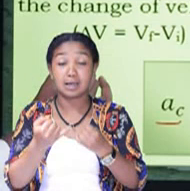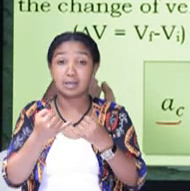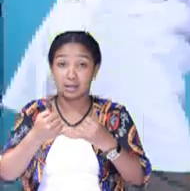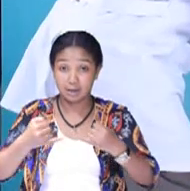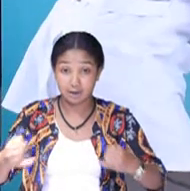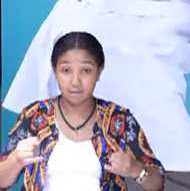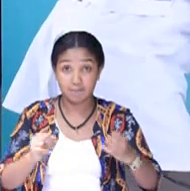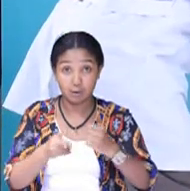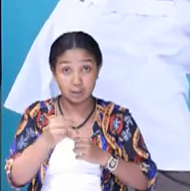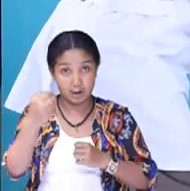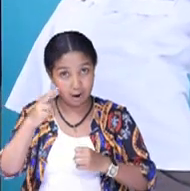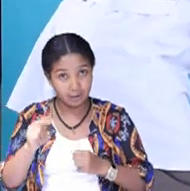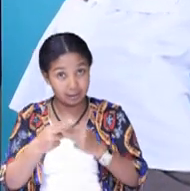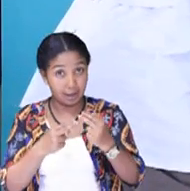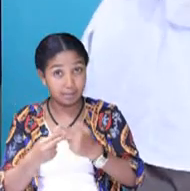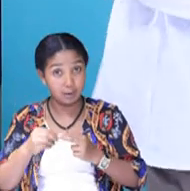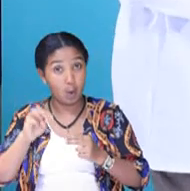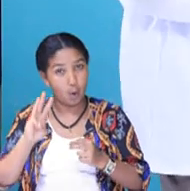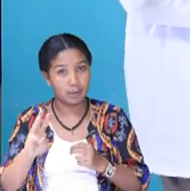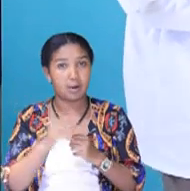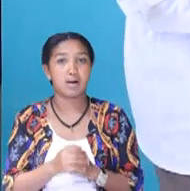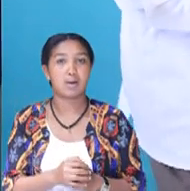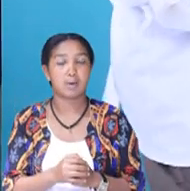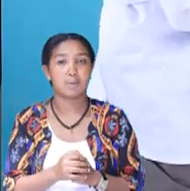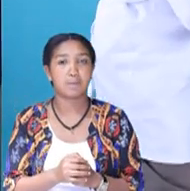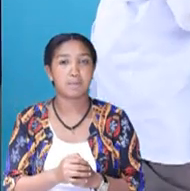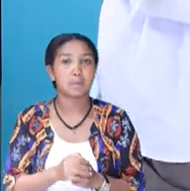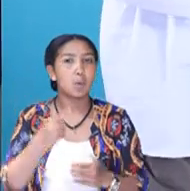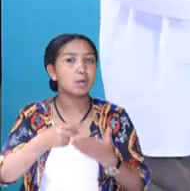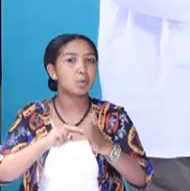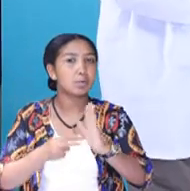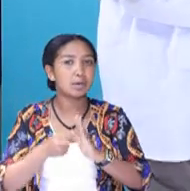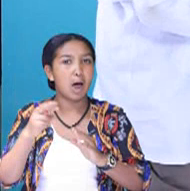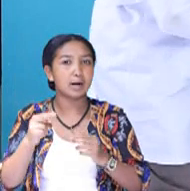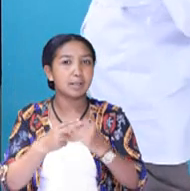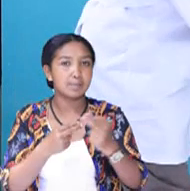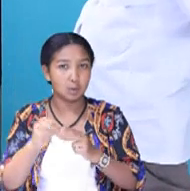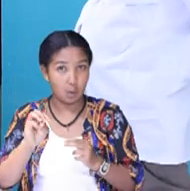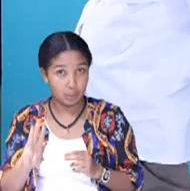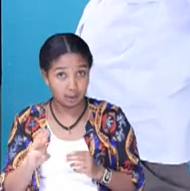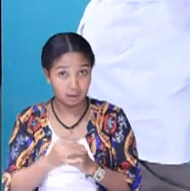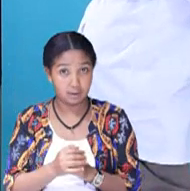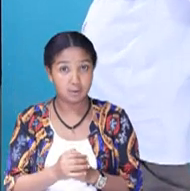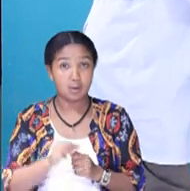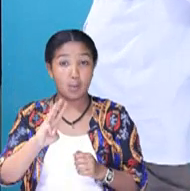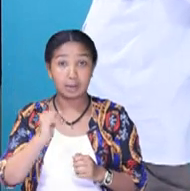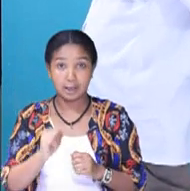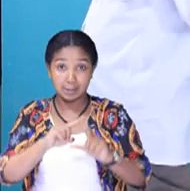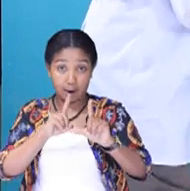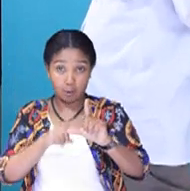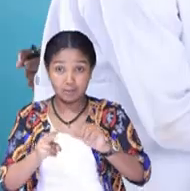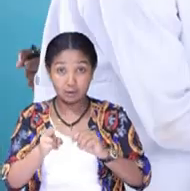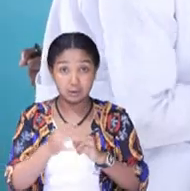velocity as r times omega. R times omega. What do you mean by r times omega? Well, omega is the